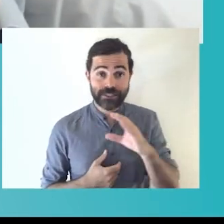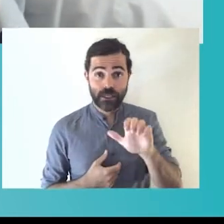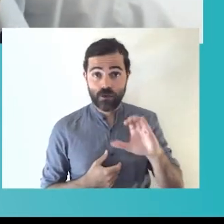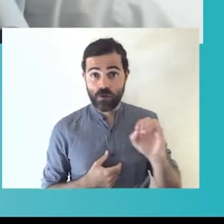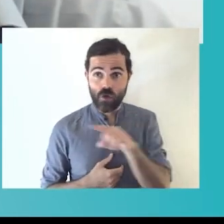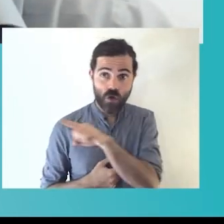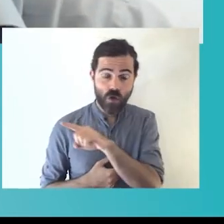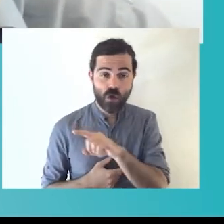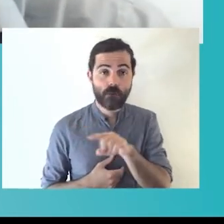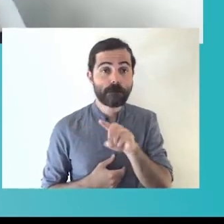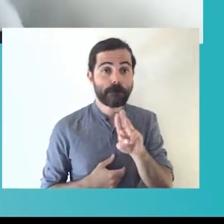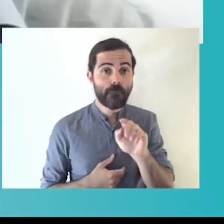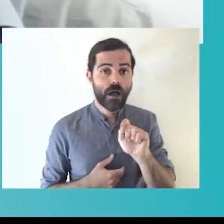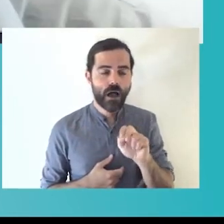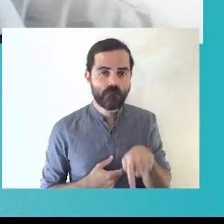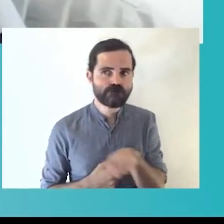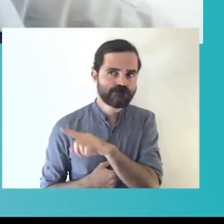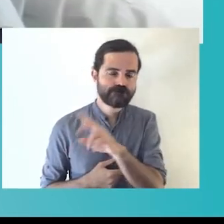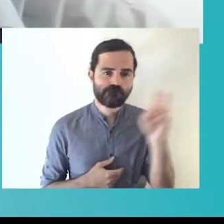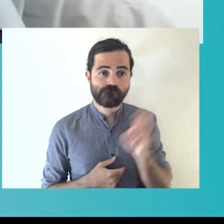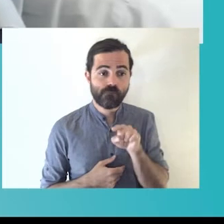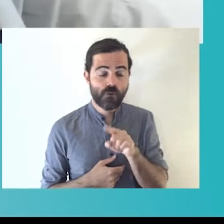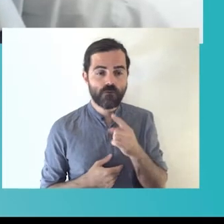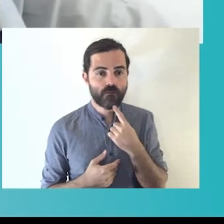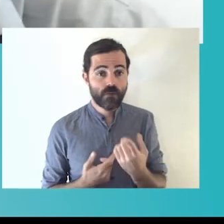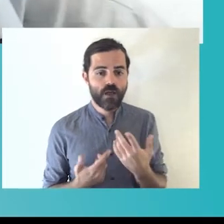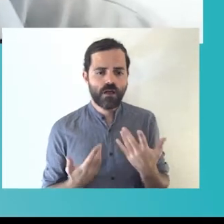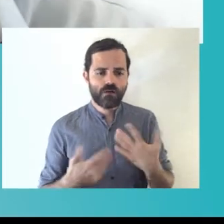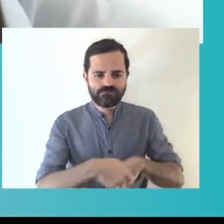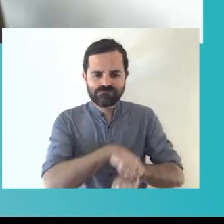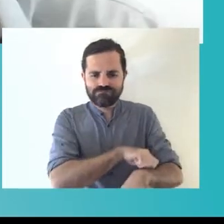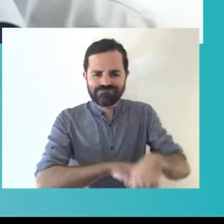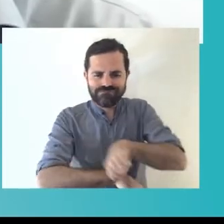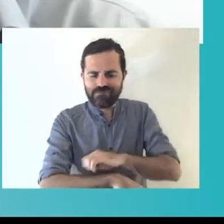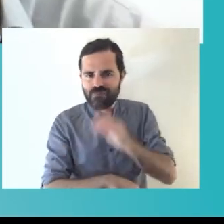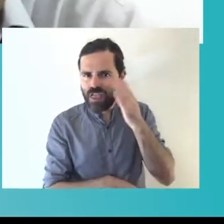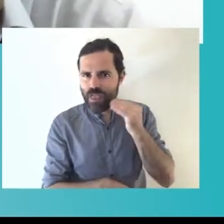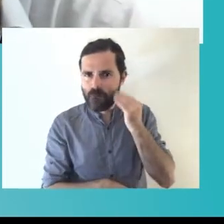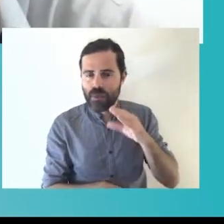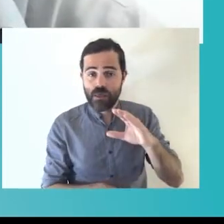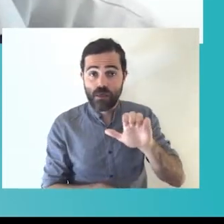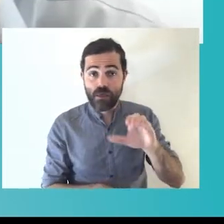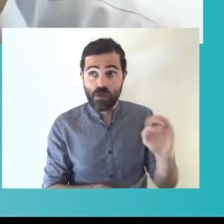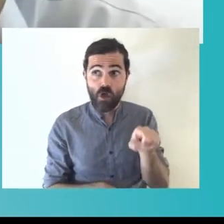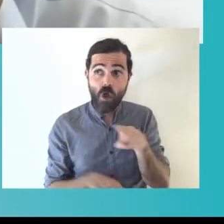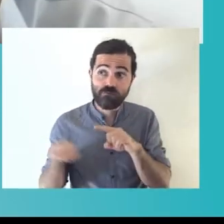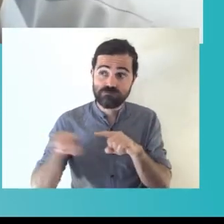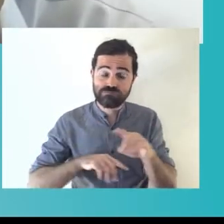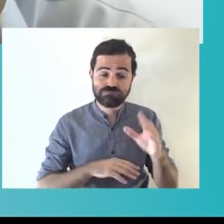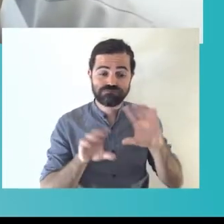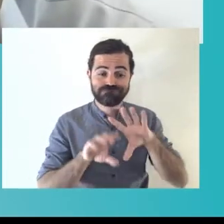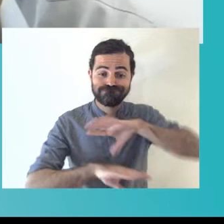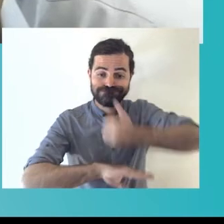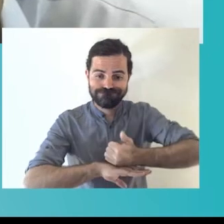in chief, second in command, a COO, also from McKinsey and MBA in IESE, but much more hands-on and with former experience as CEO